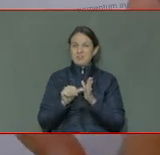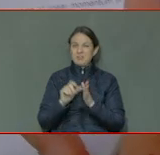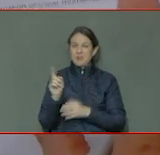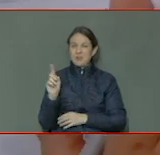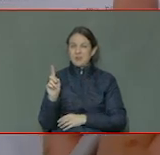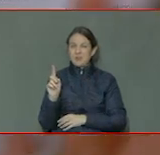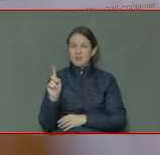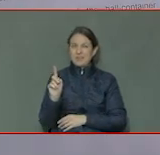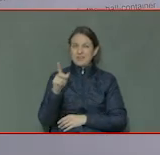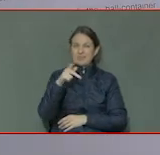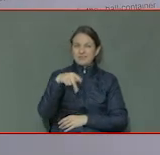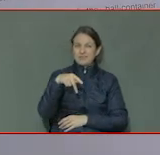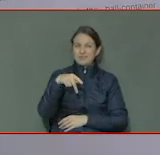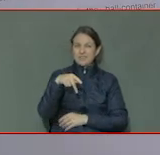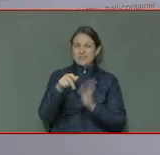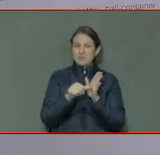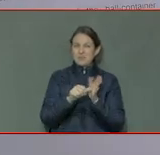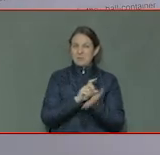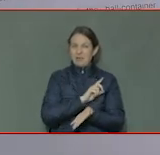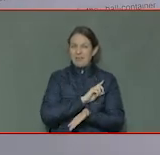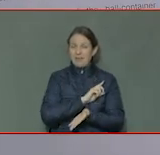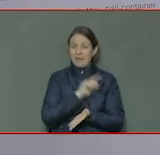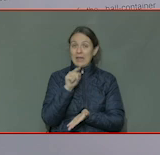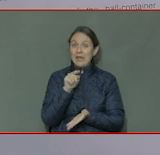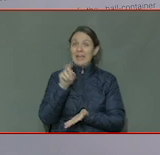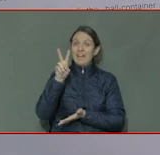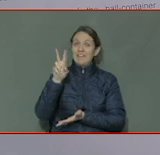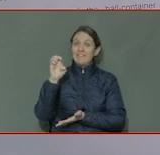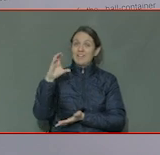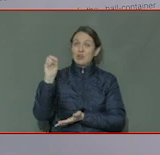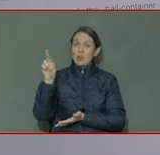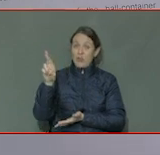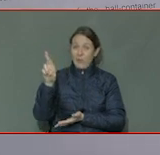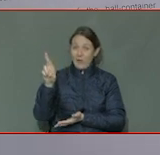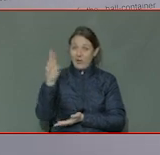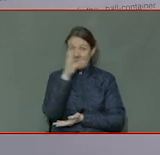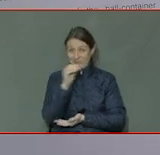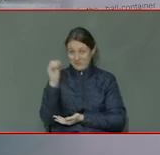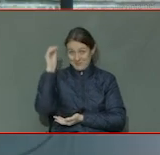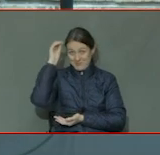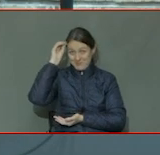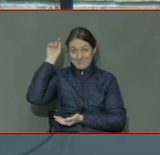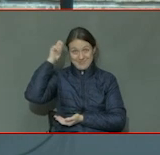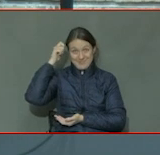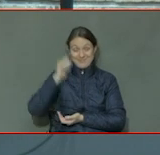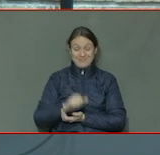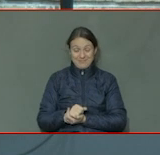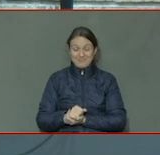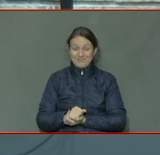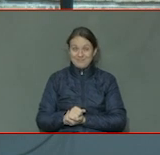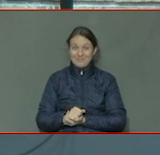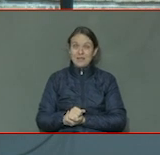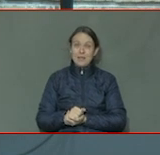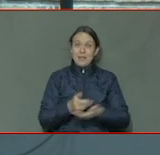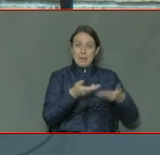momentum? Momentum is a vector quantity. So everything except